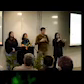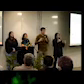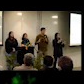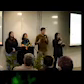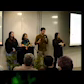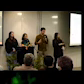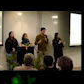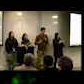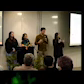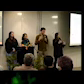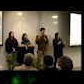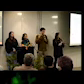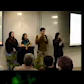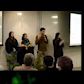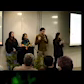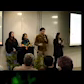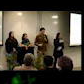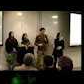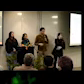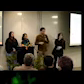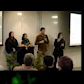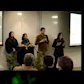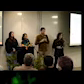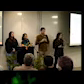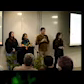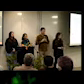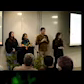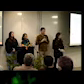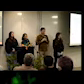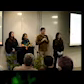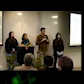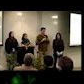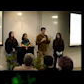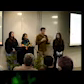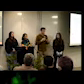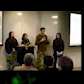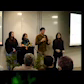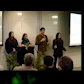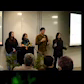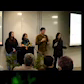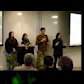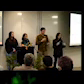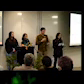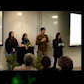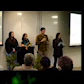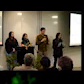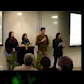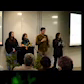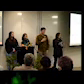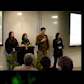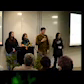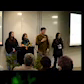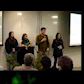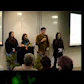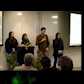So it has a lot of functions, and it's not just for our brain as well, it's our body too. It's a very complex